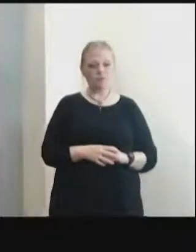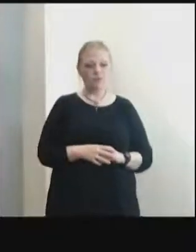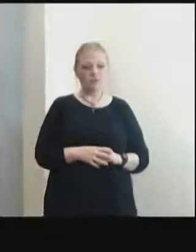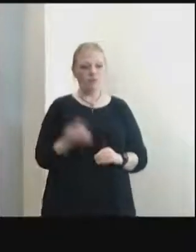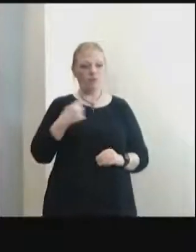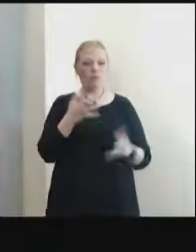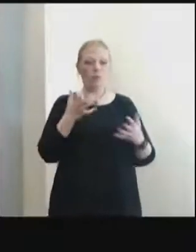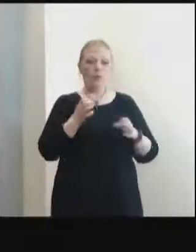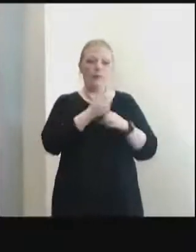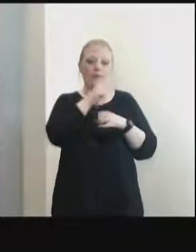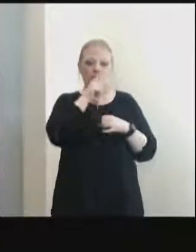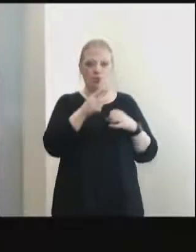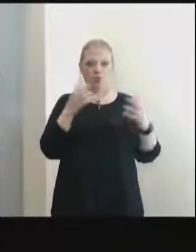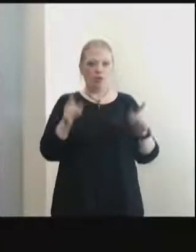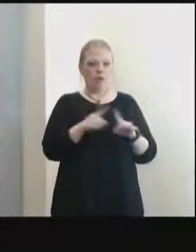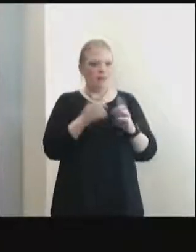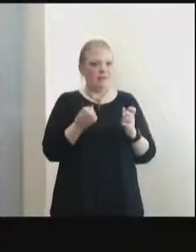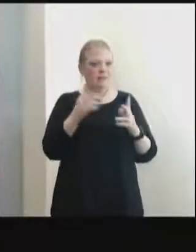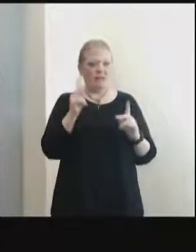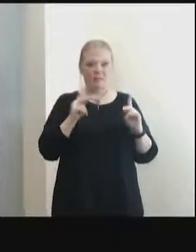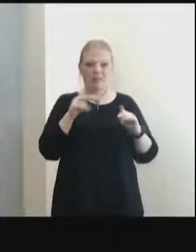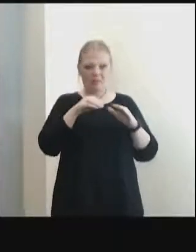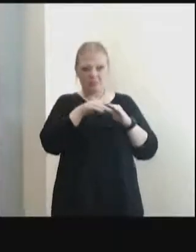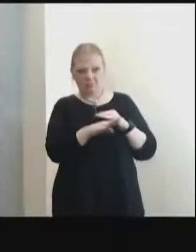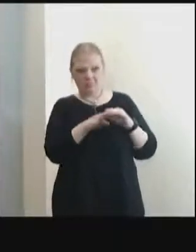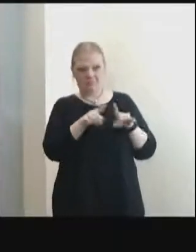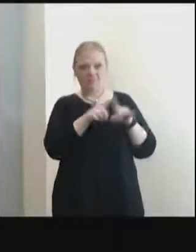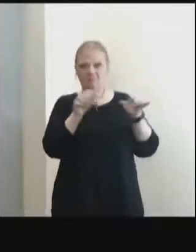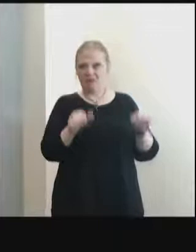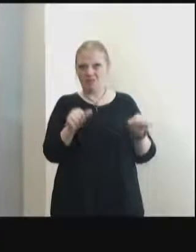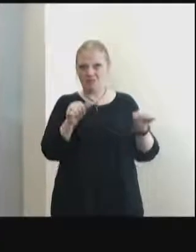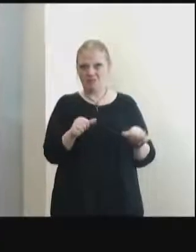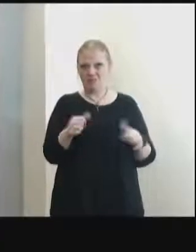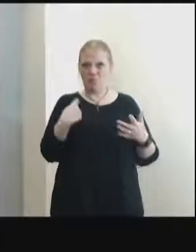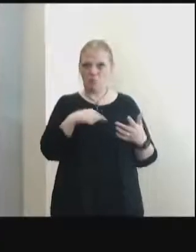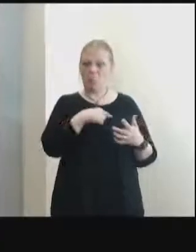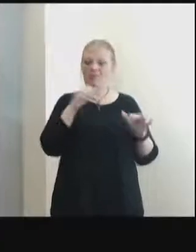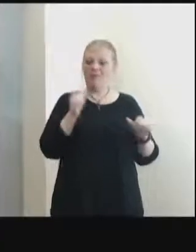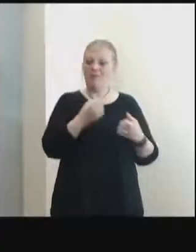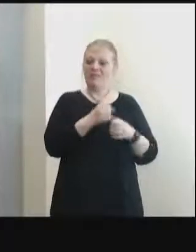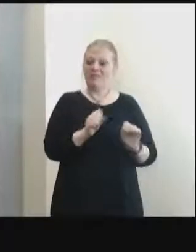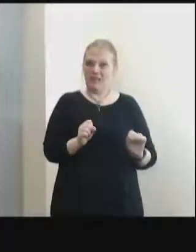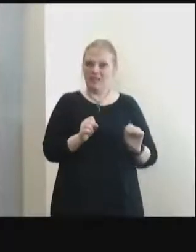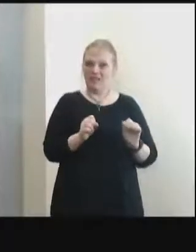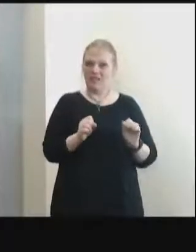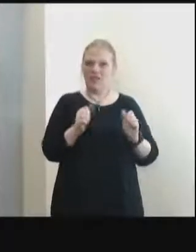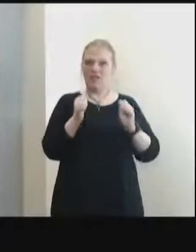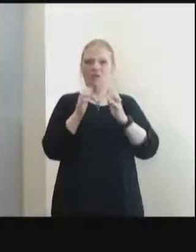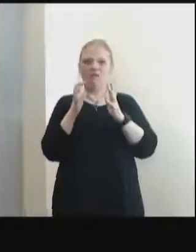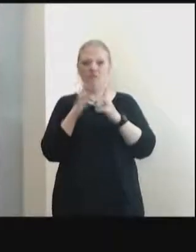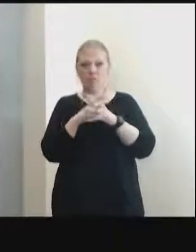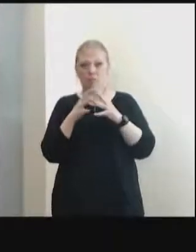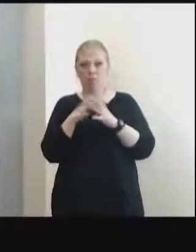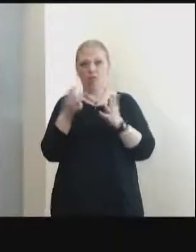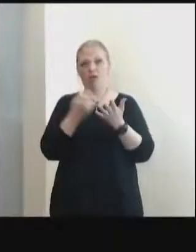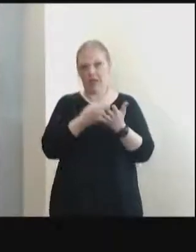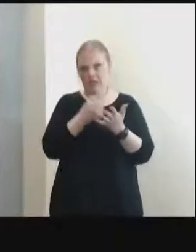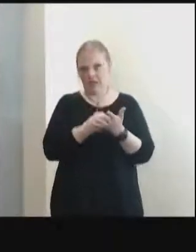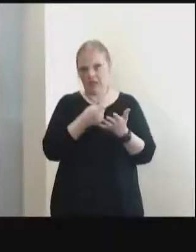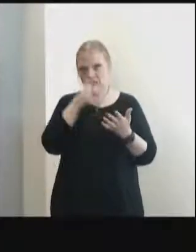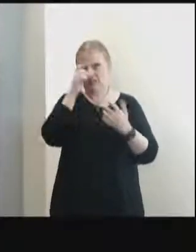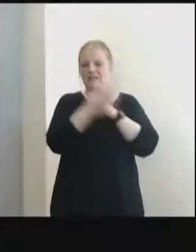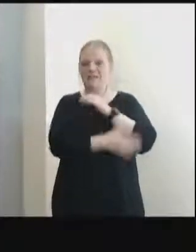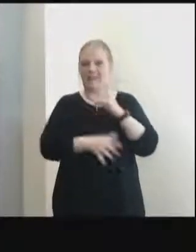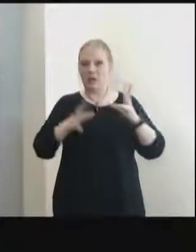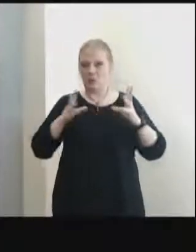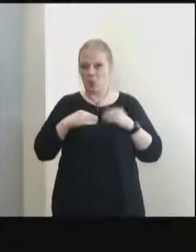to ensure that we get as many people in these facilities as much as possible. We know we can do that safely. with the football stadium and hockey arena, because the county